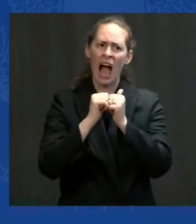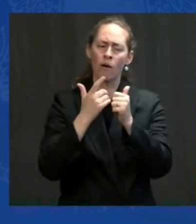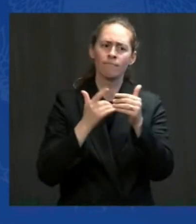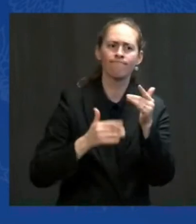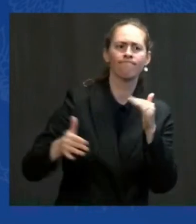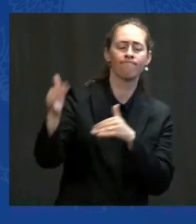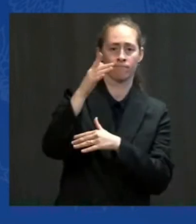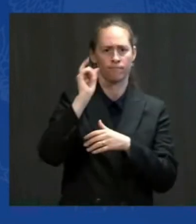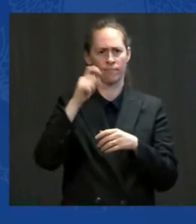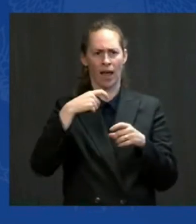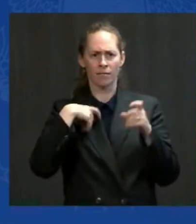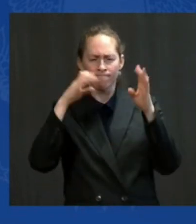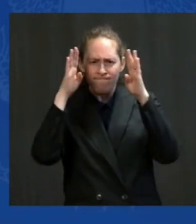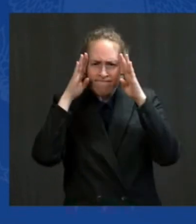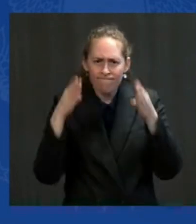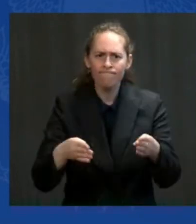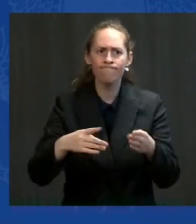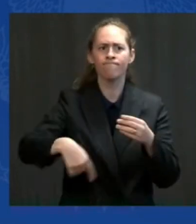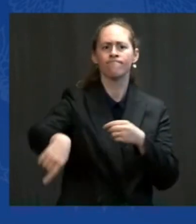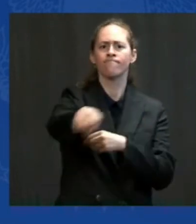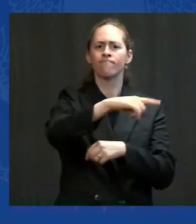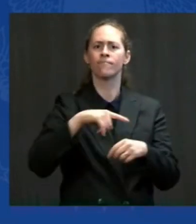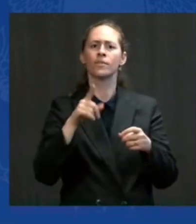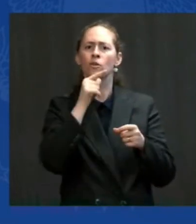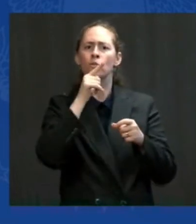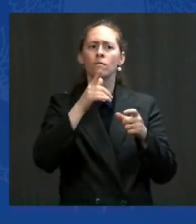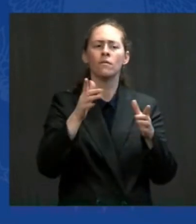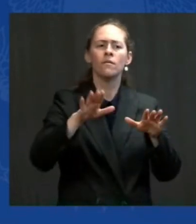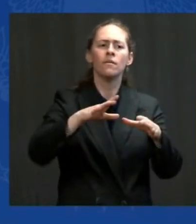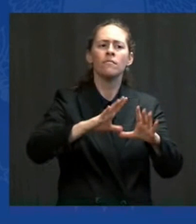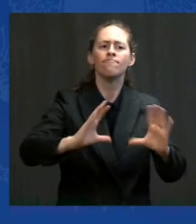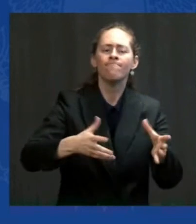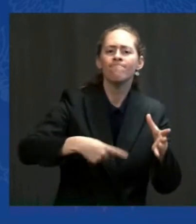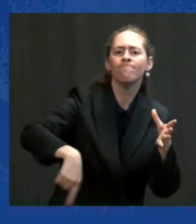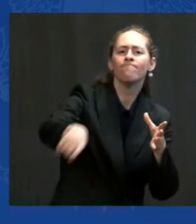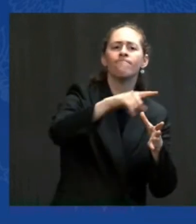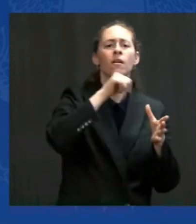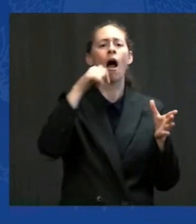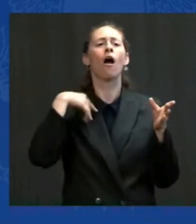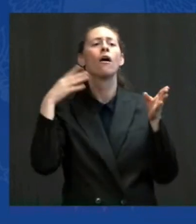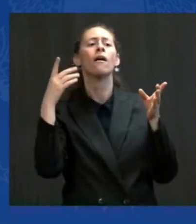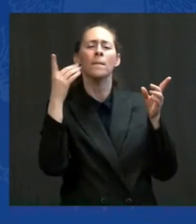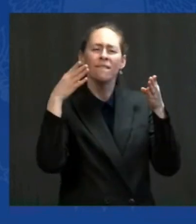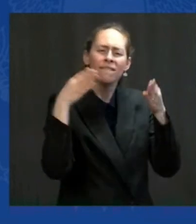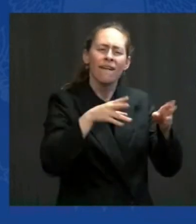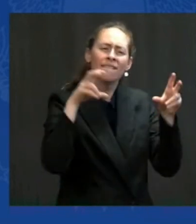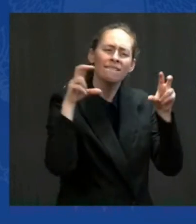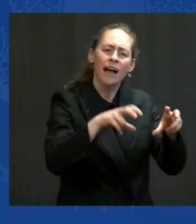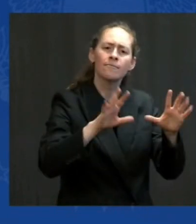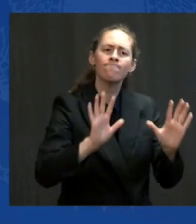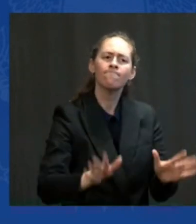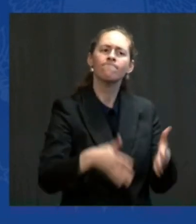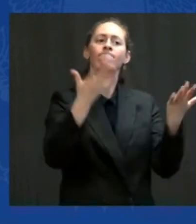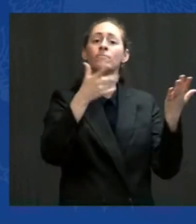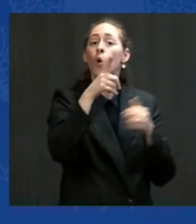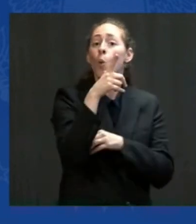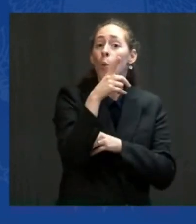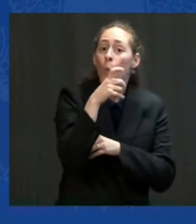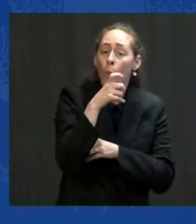up and the middle out, to truly deal everybody in this time, we need to invest in our people. We need to invest in our